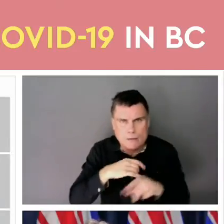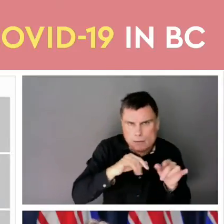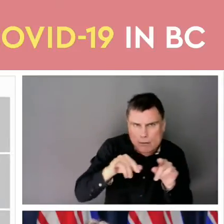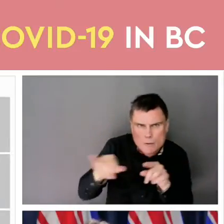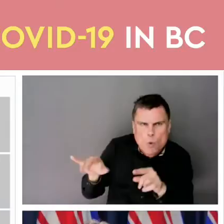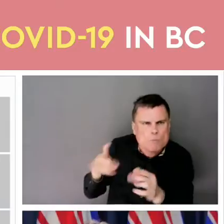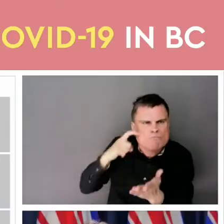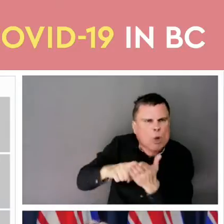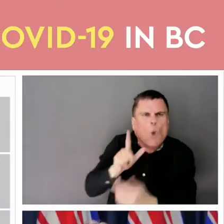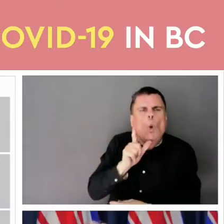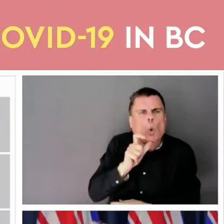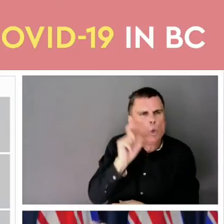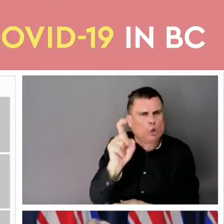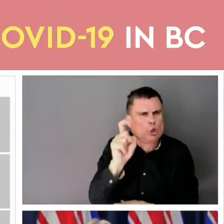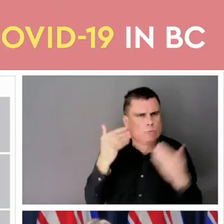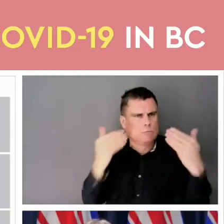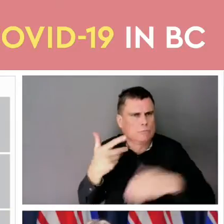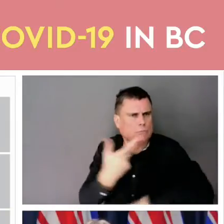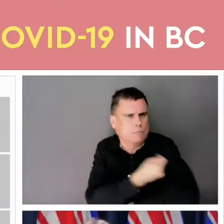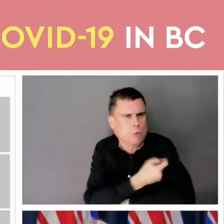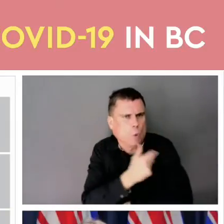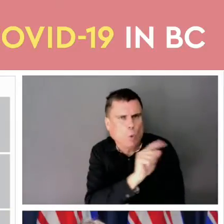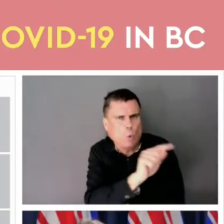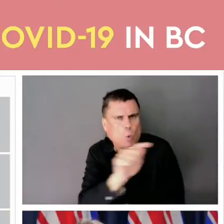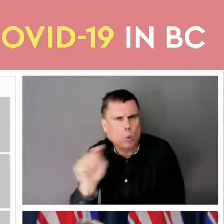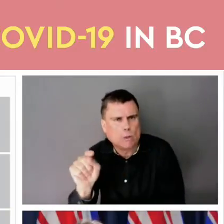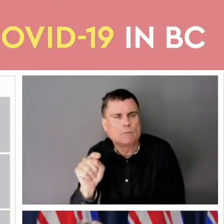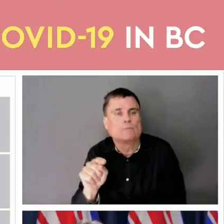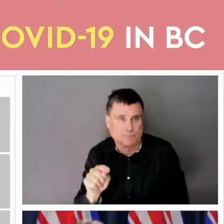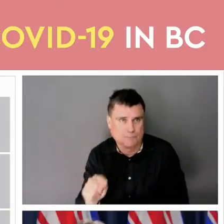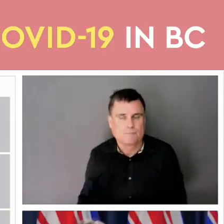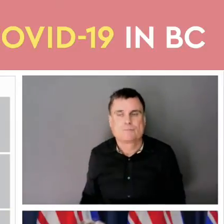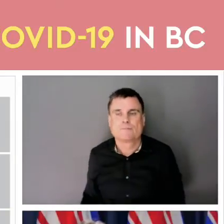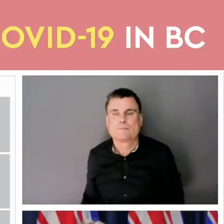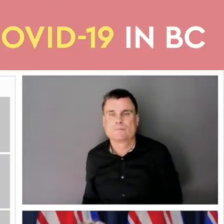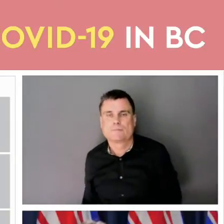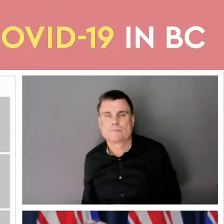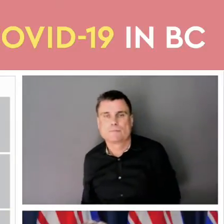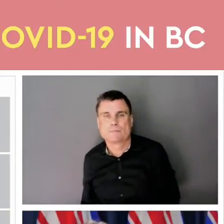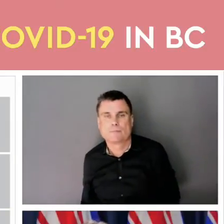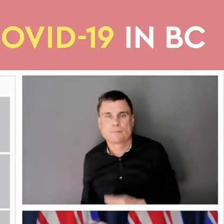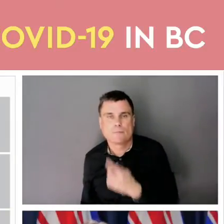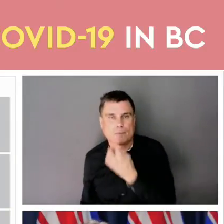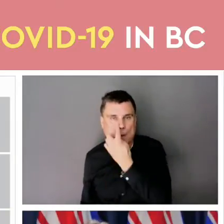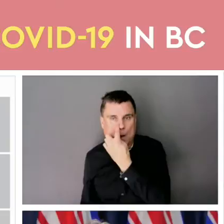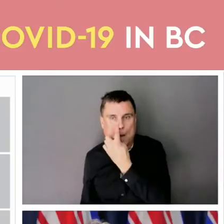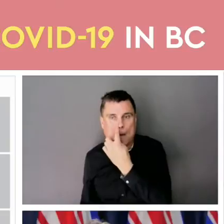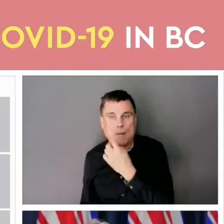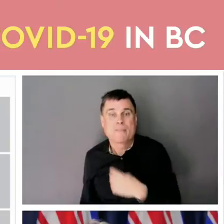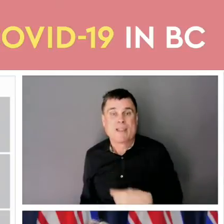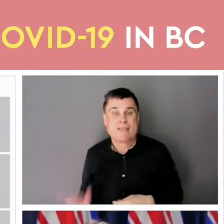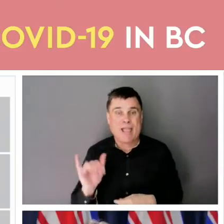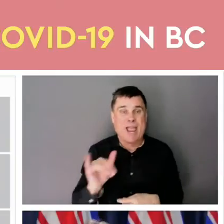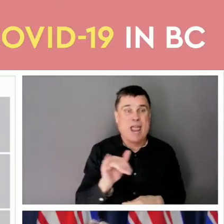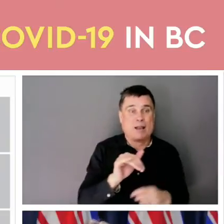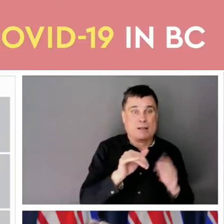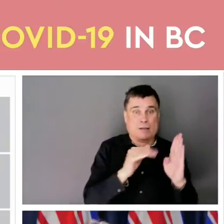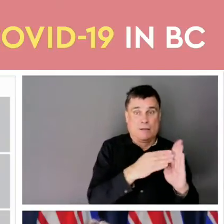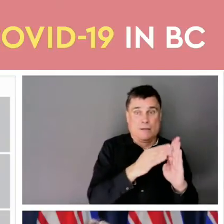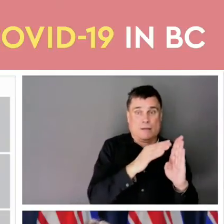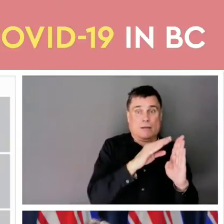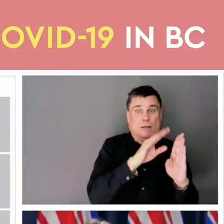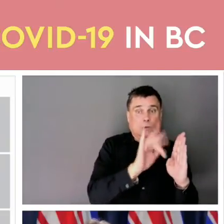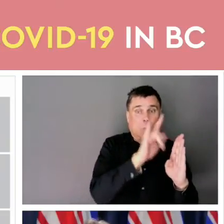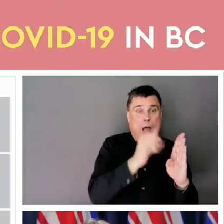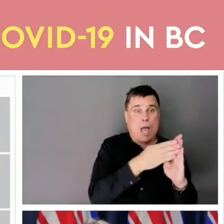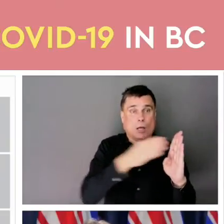Phase 4, July to September, you've heard that the vaccine will increase again. And this is where we will, you know, immunize people from